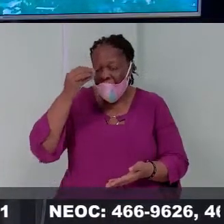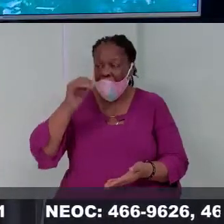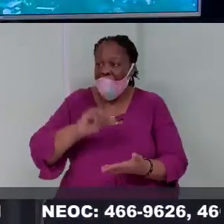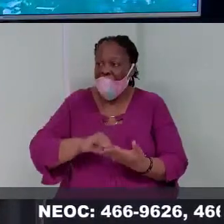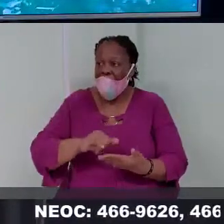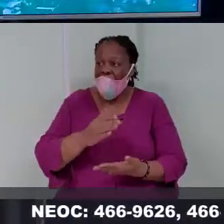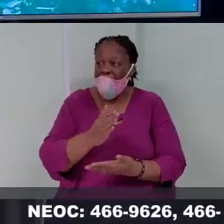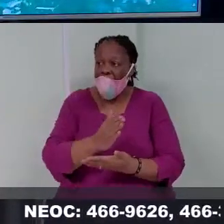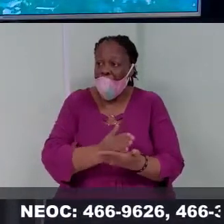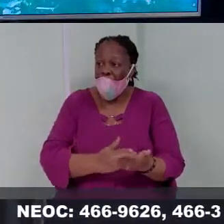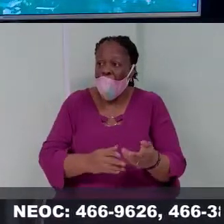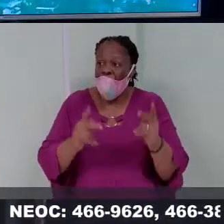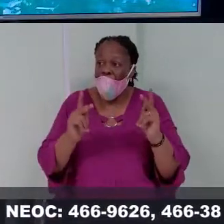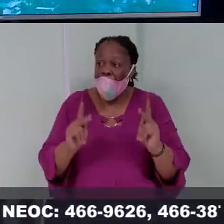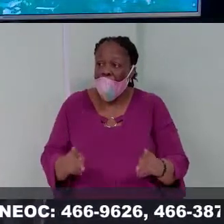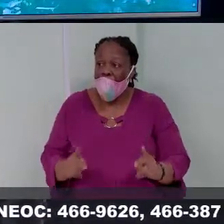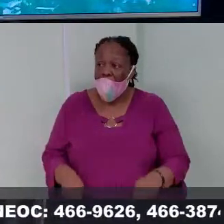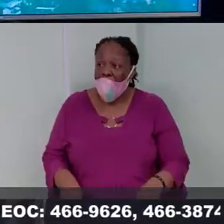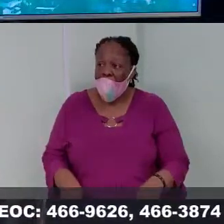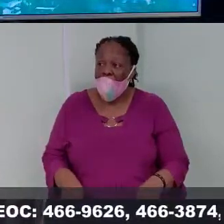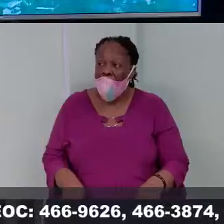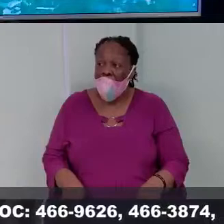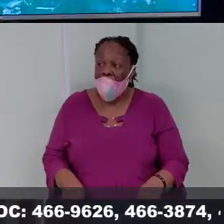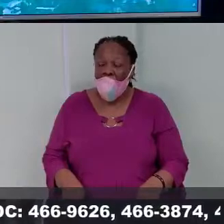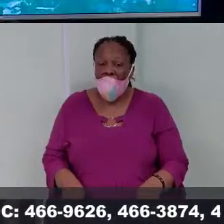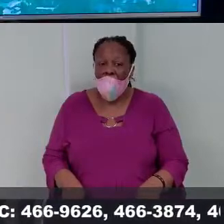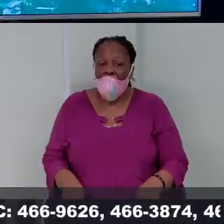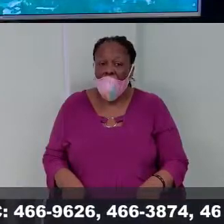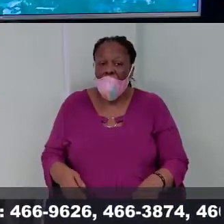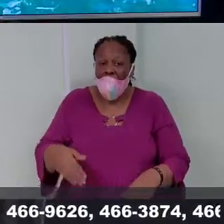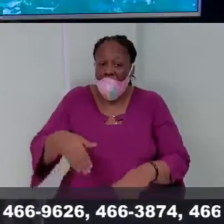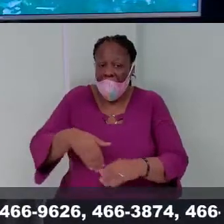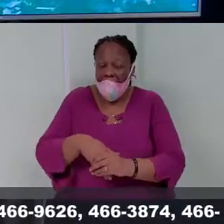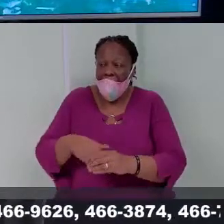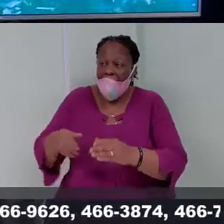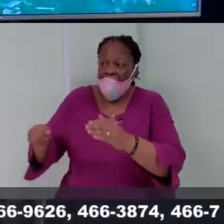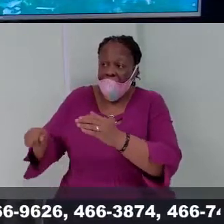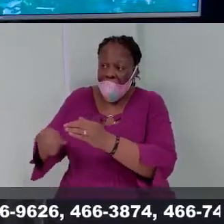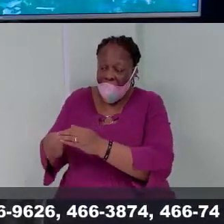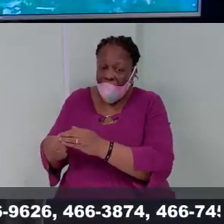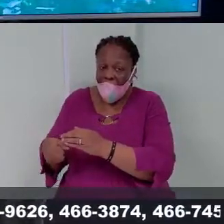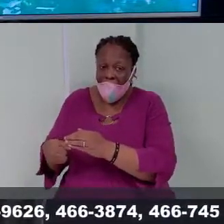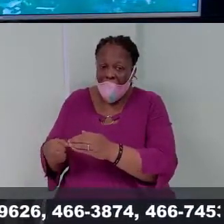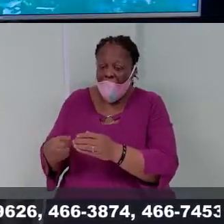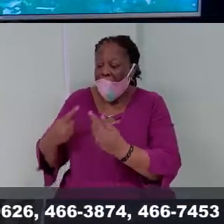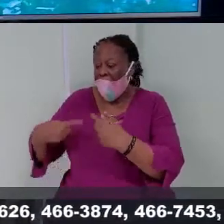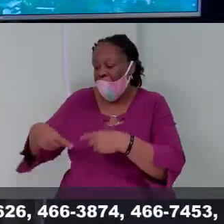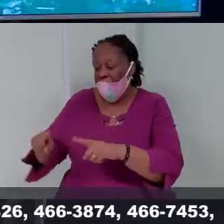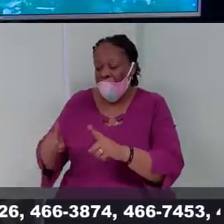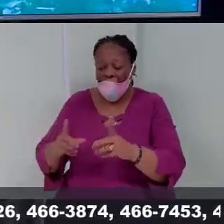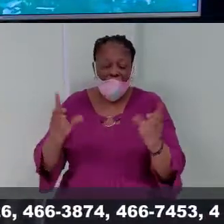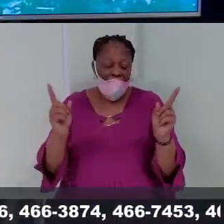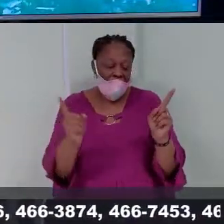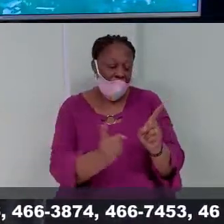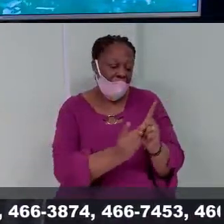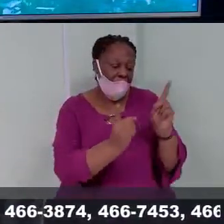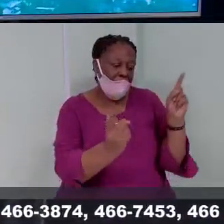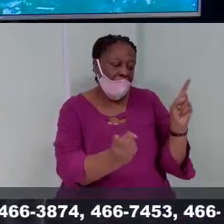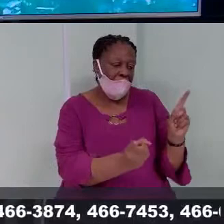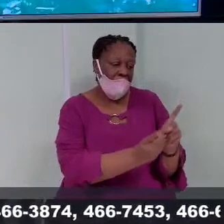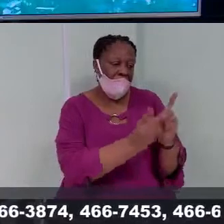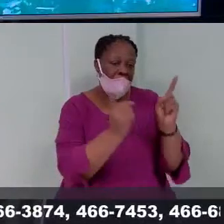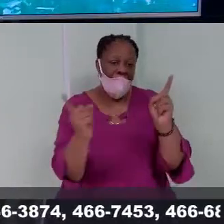quarantine are mingling with other persons? Is this supposed to happen?